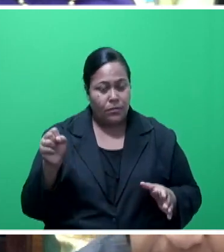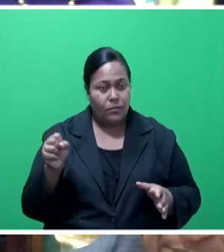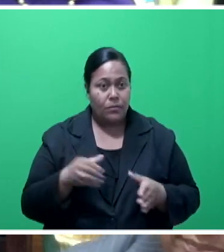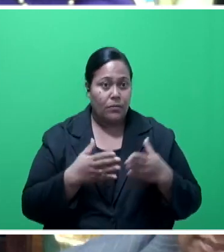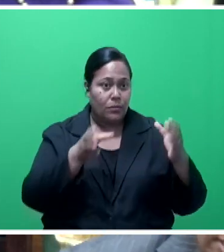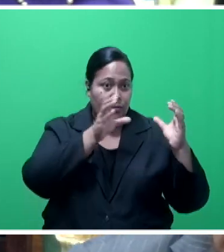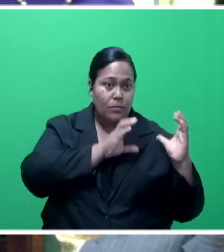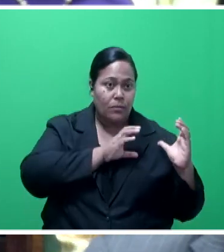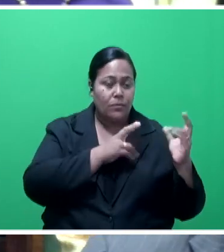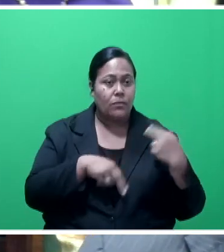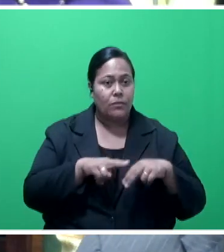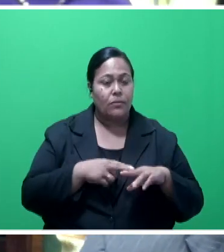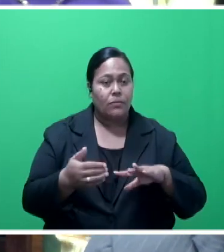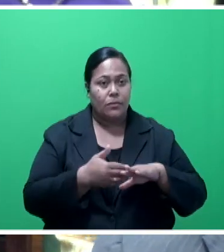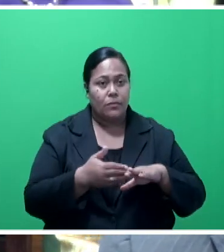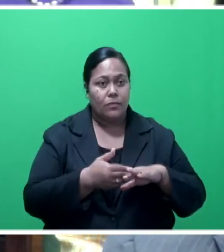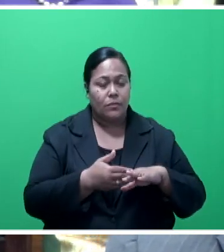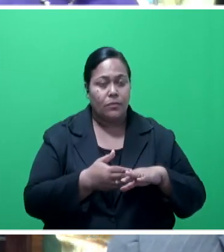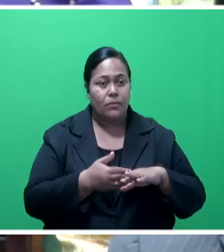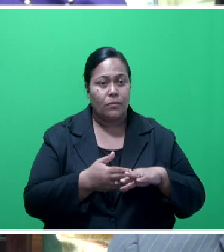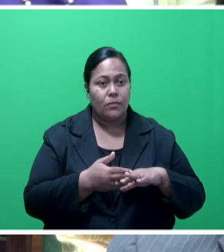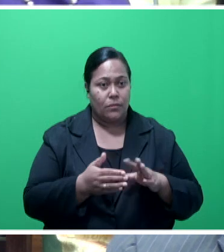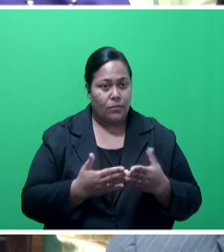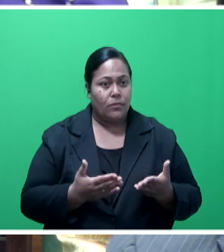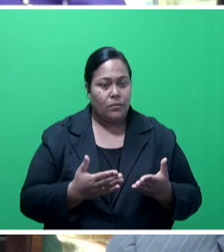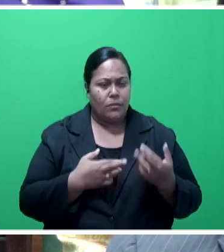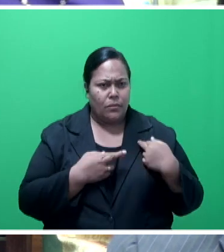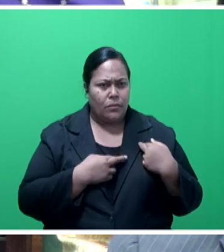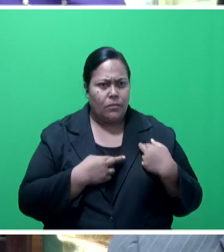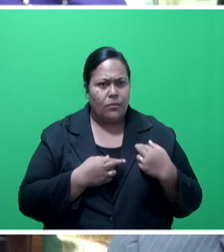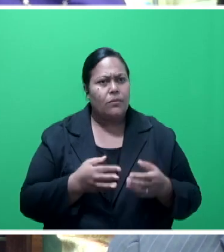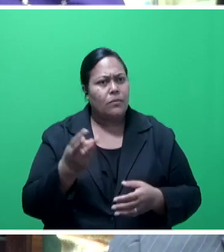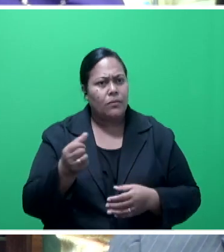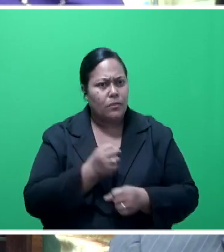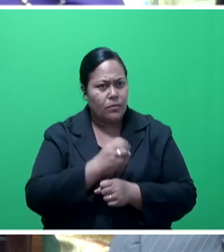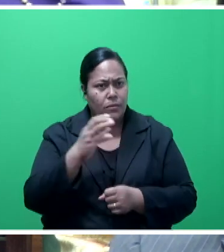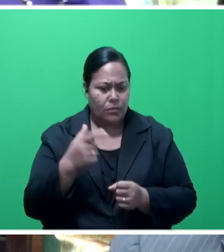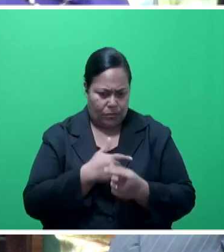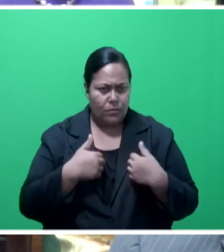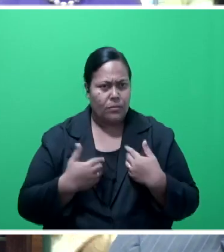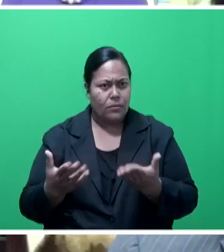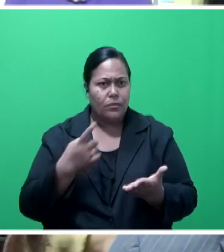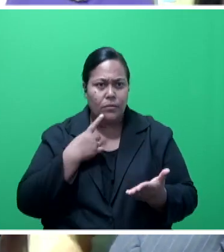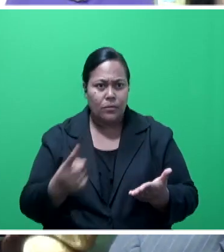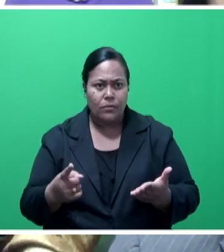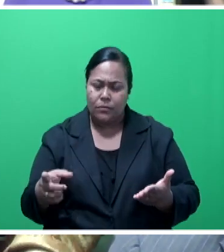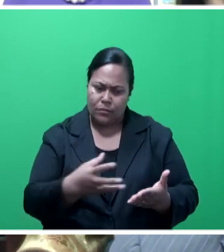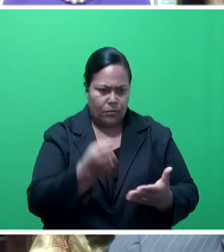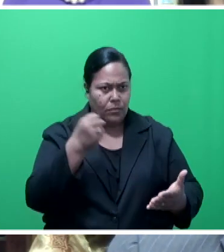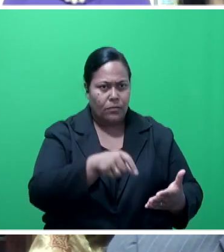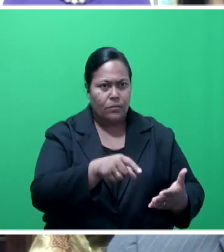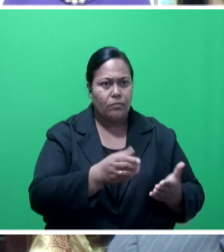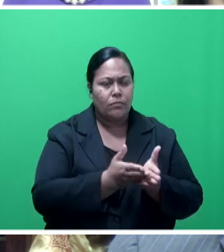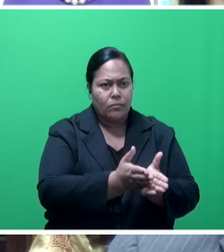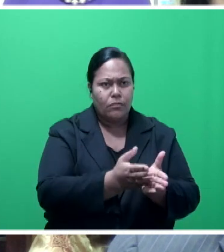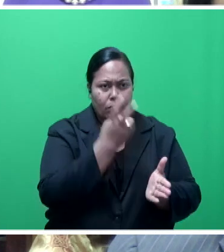to be falling on Fiji Ports Corporation Limited. A number of the shipping companies actually have been given notices to remove the derelict ships. Now I've